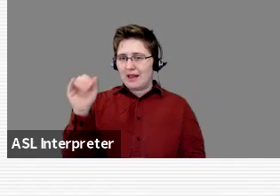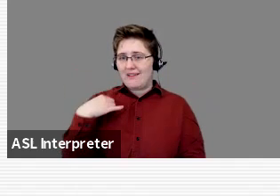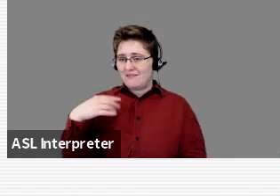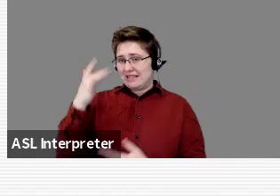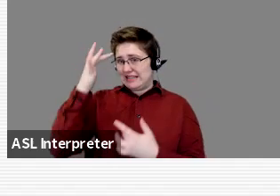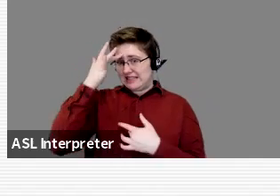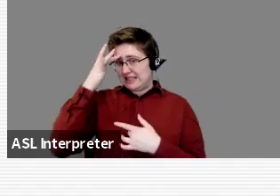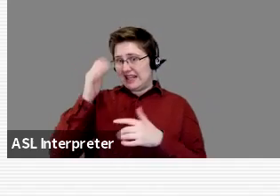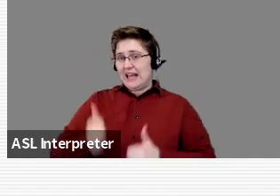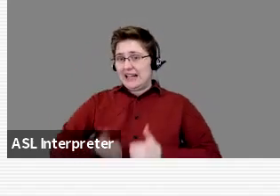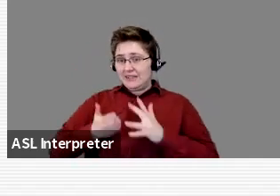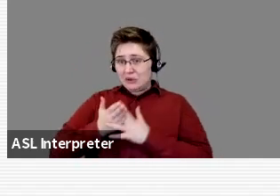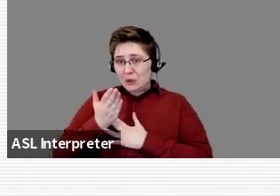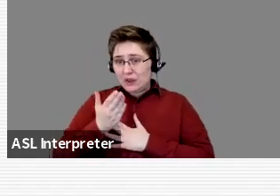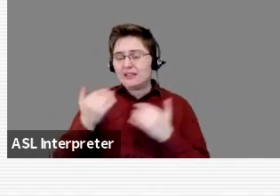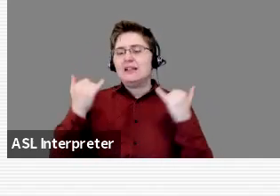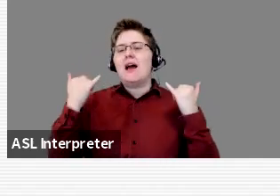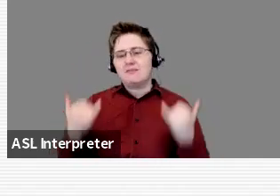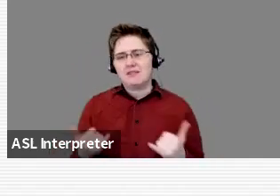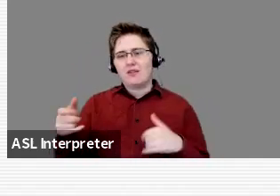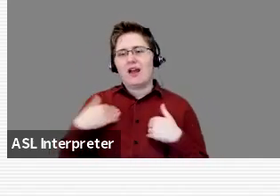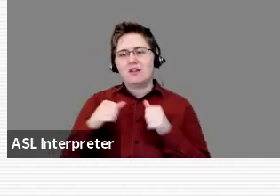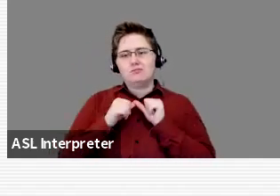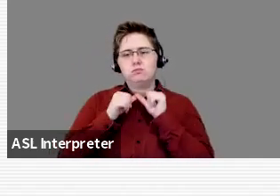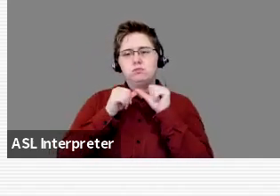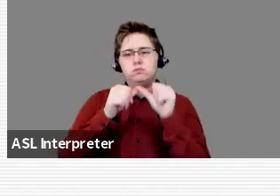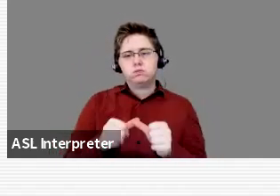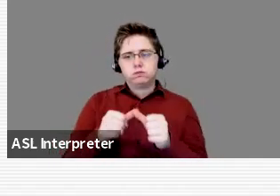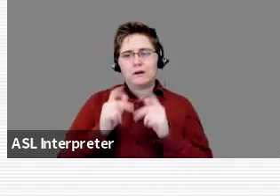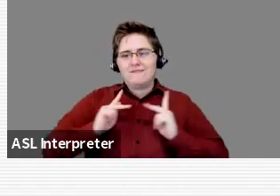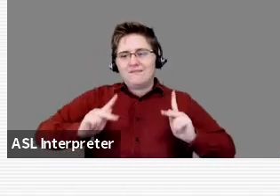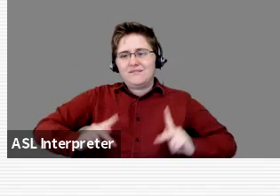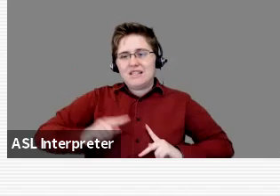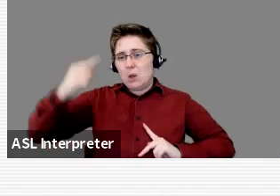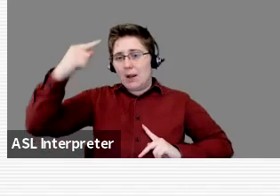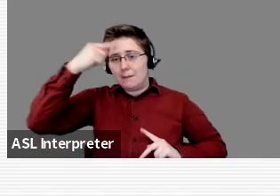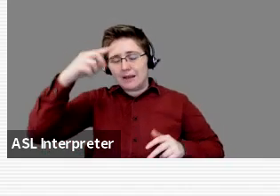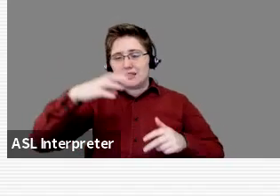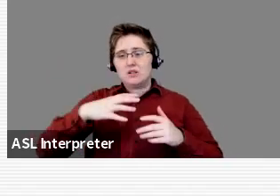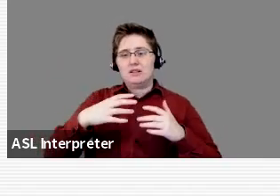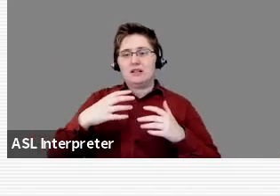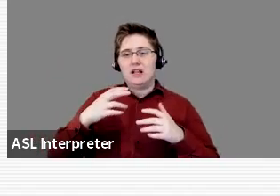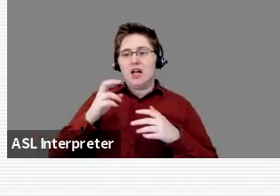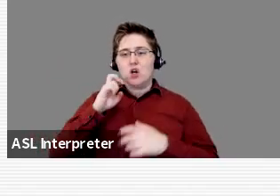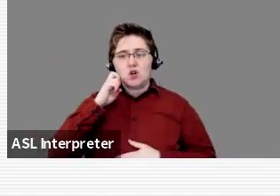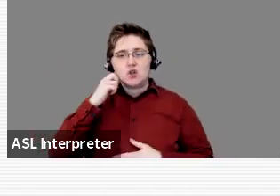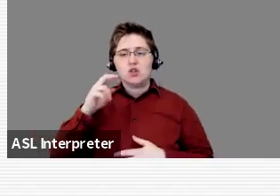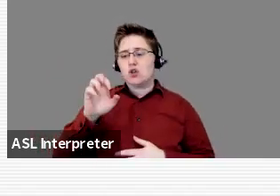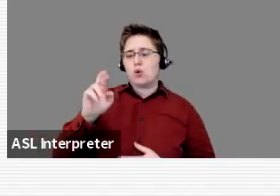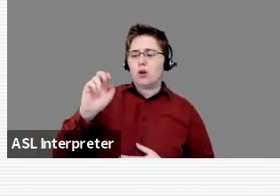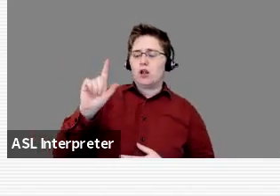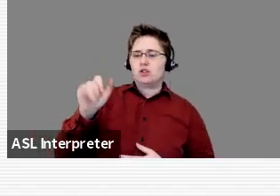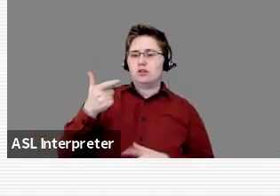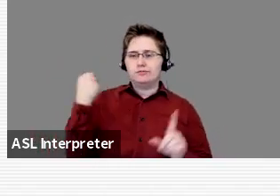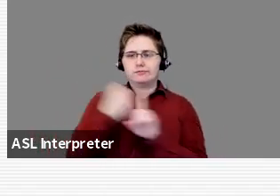but who survived and are now having long-term physical, mental, neurological